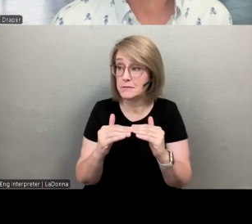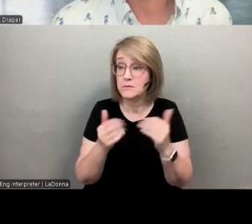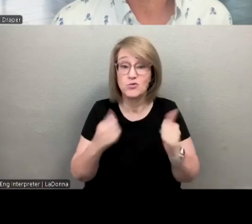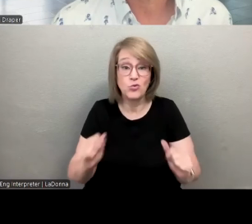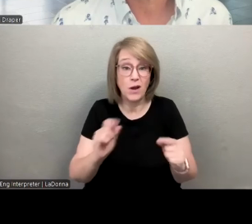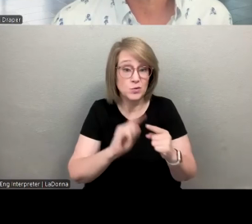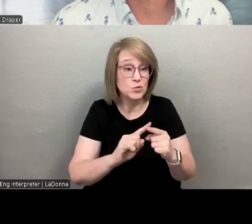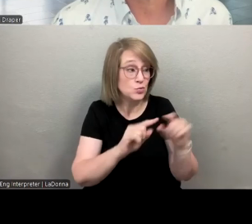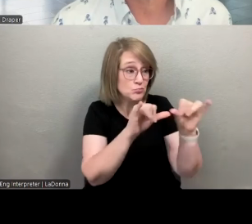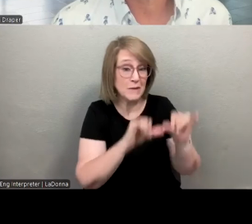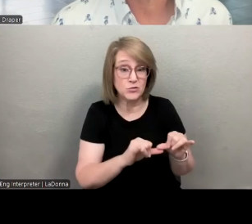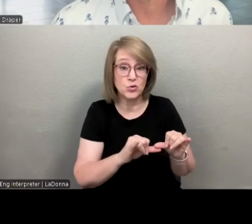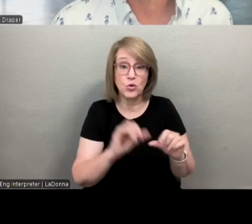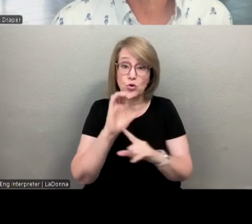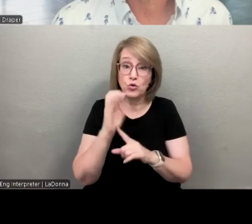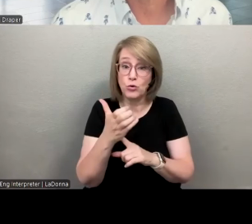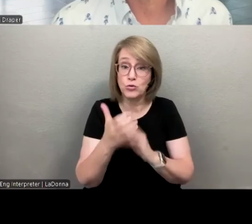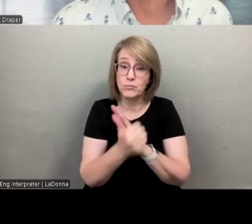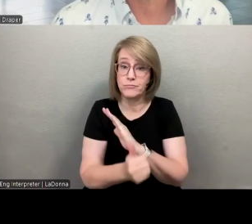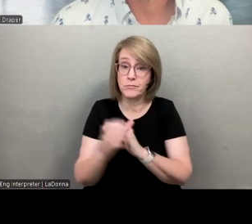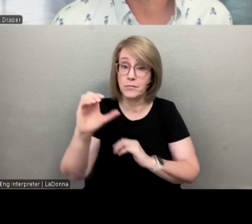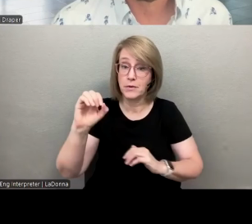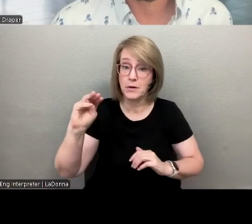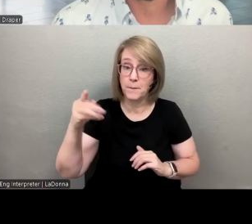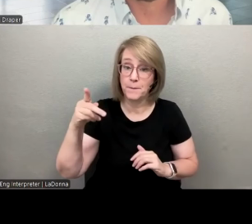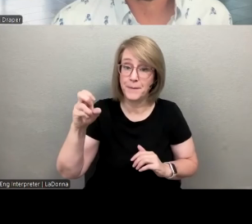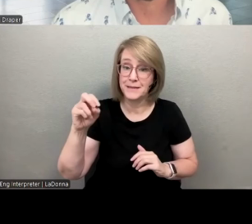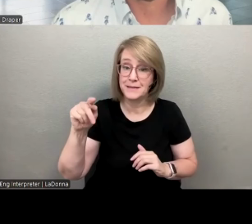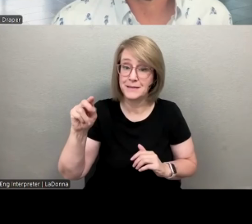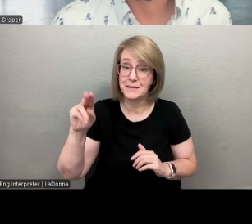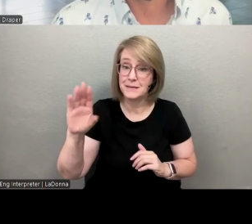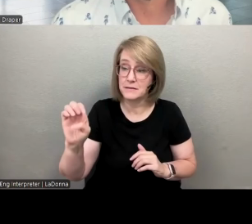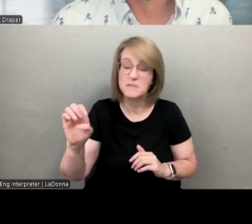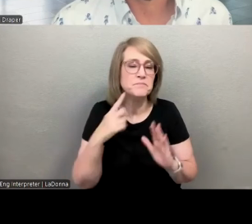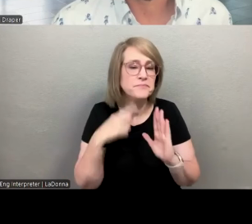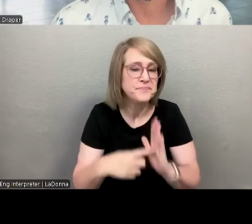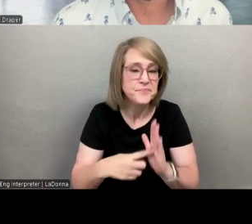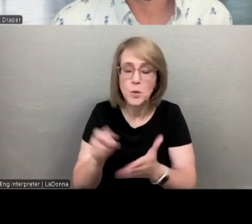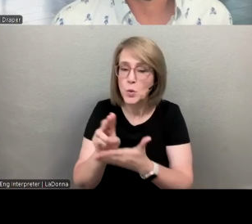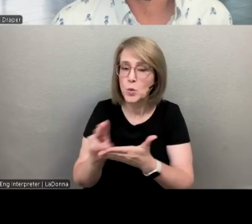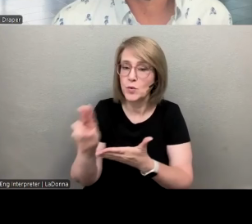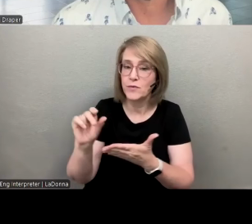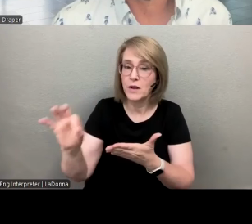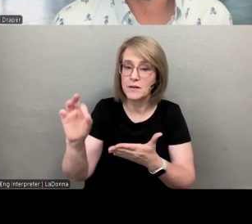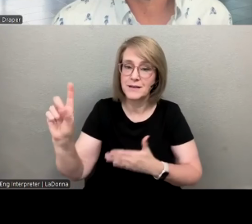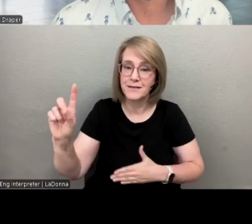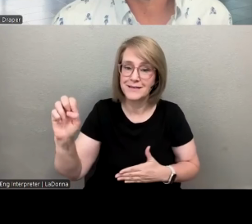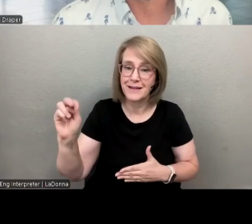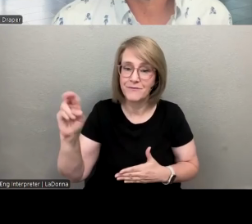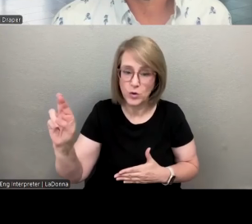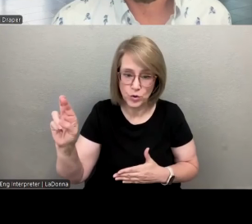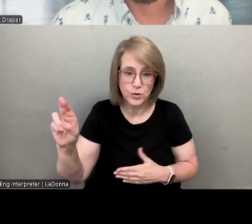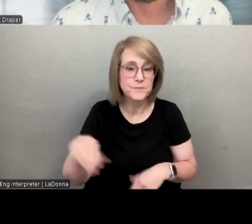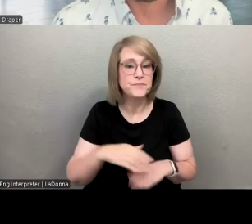like cultural competence. I have good colleagues at the University of Denver and the University of Utah have developed a construct called a